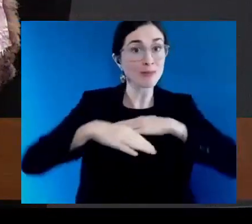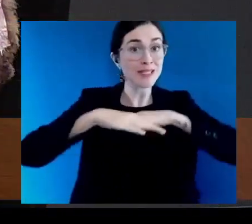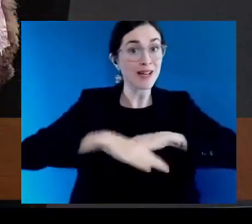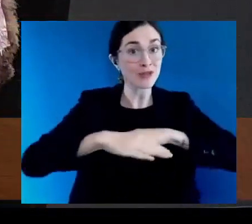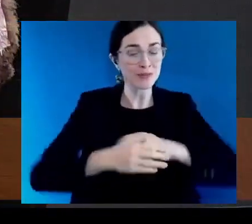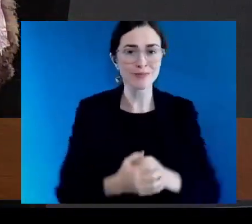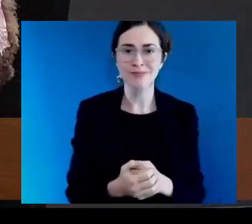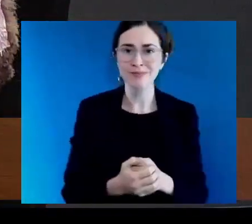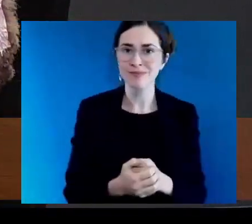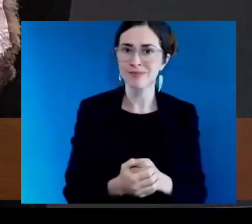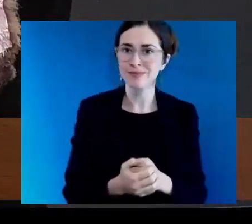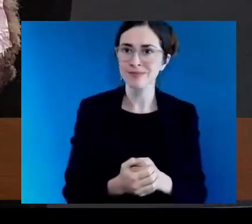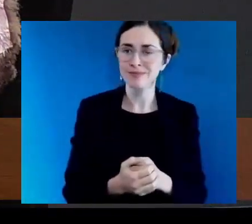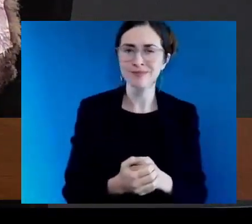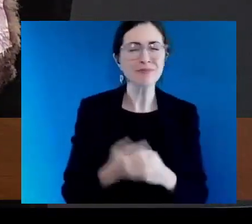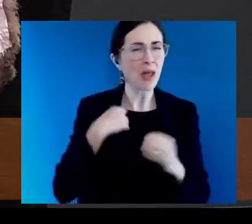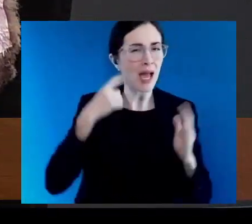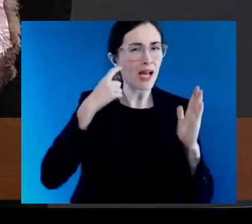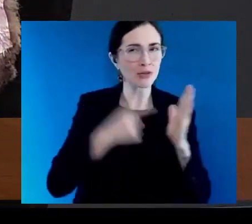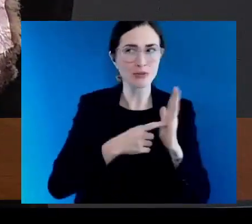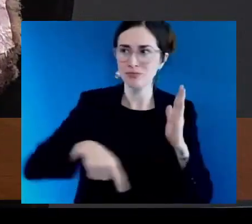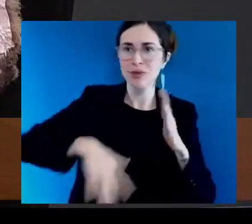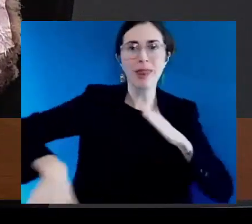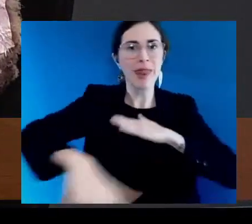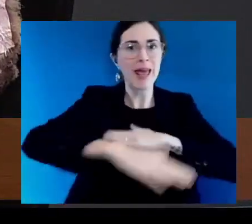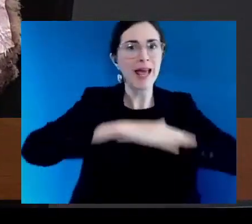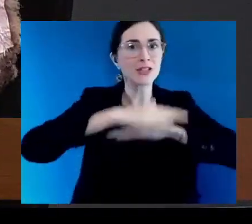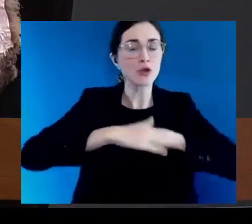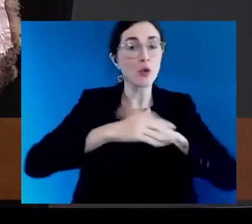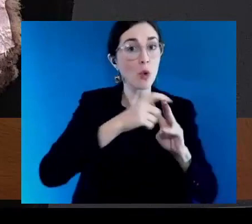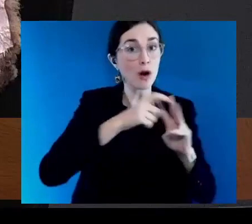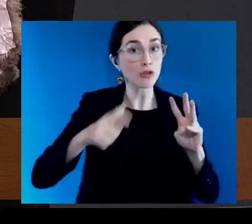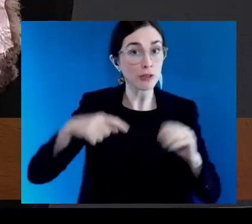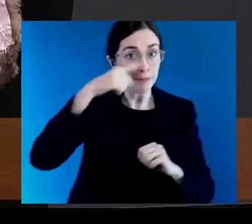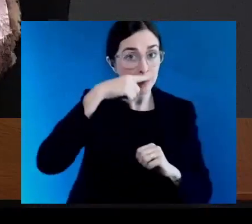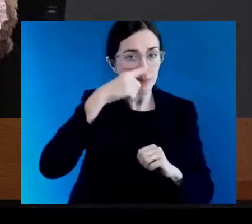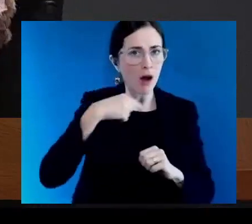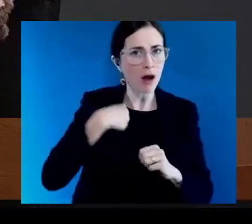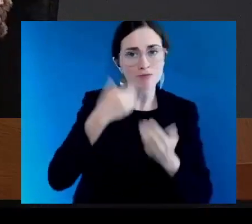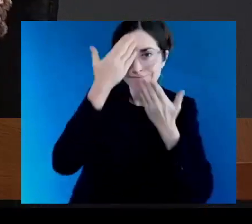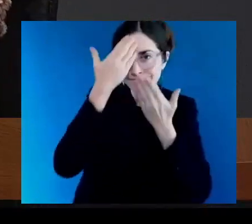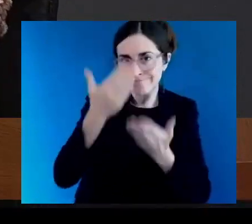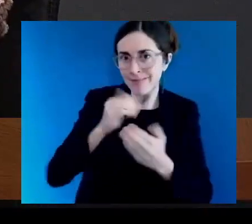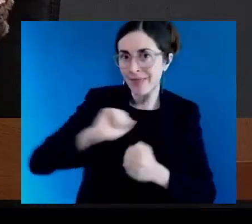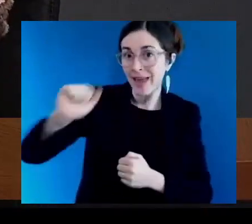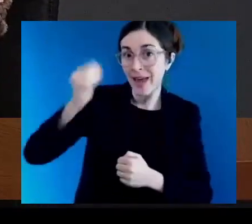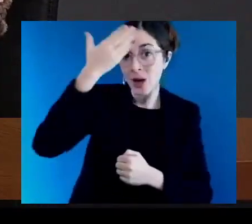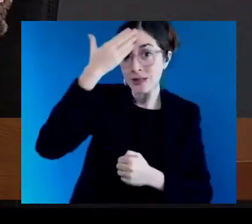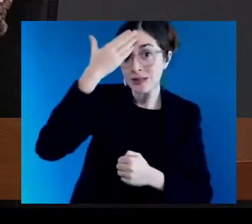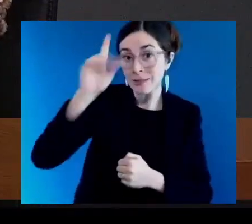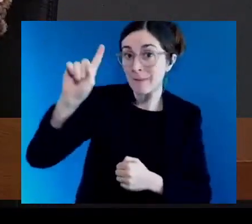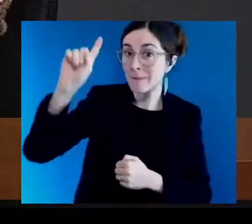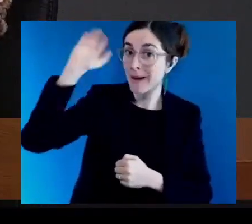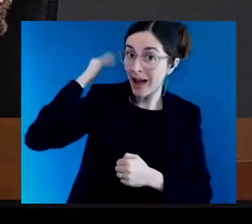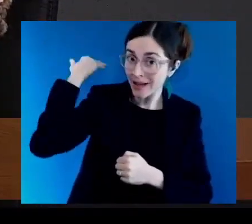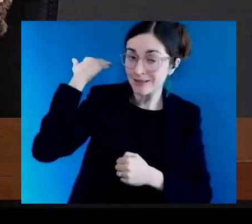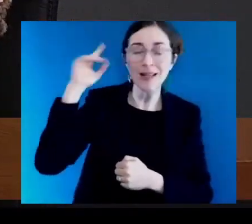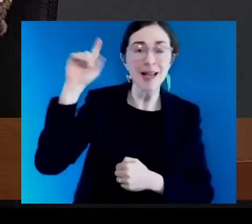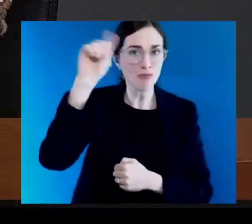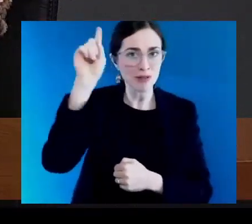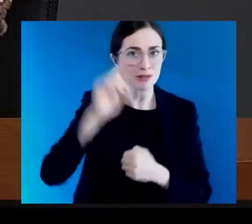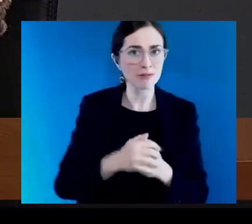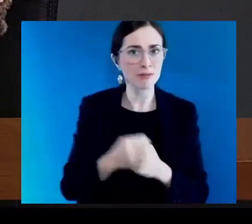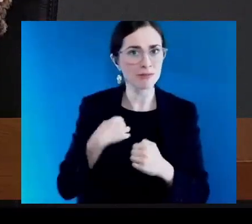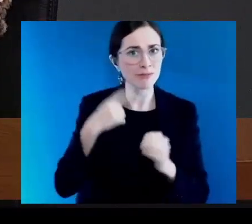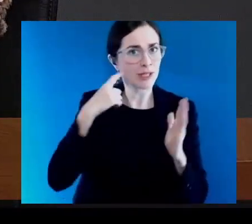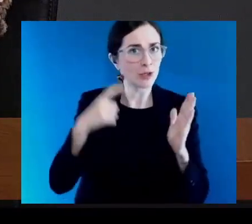start by acknowledging that we are on the lands of the Wurundjeri, pay my respects to elders, past and present, acknowledge all those